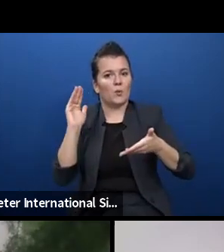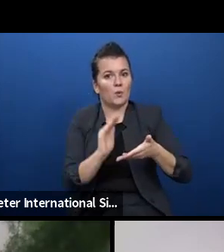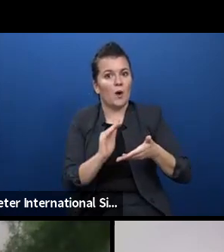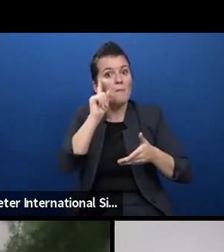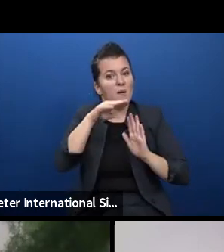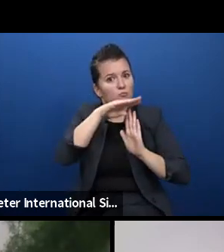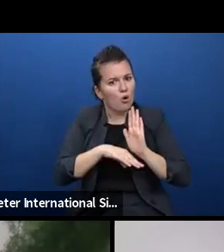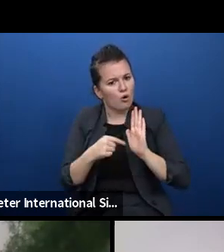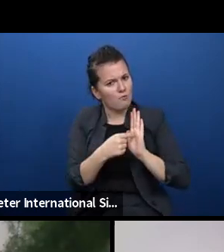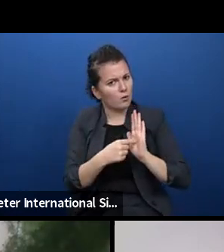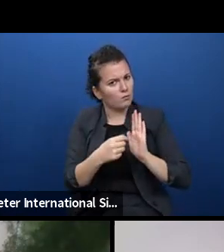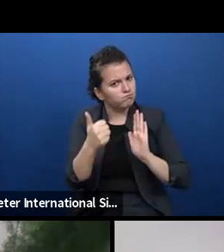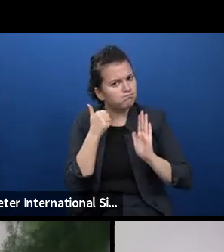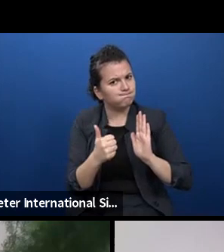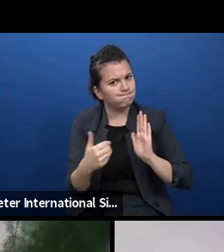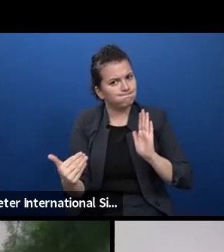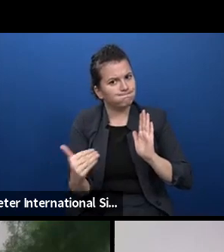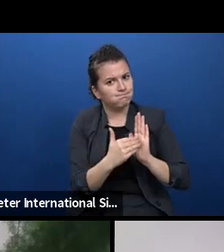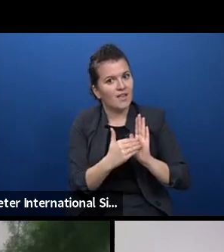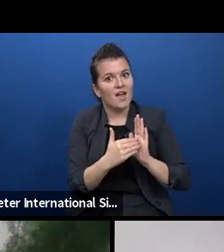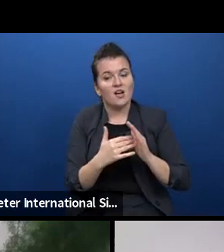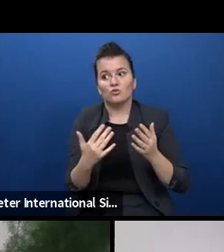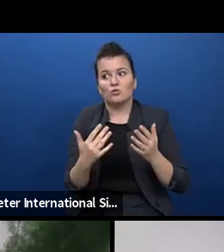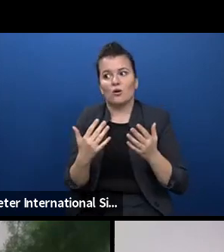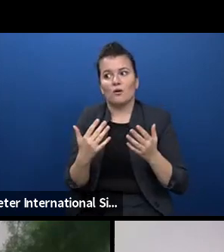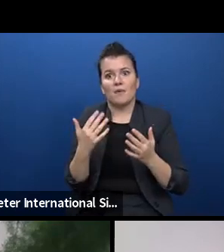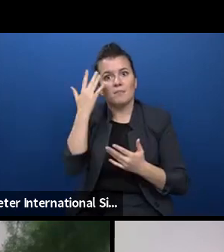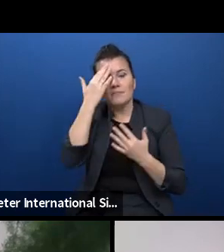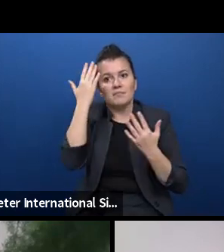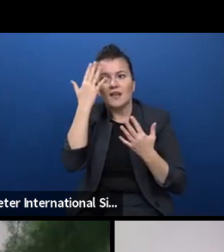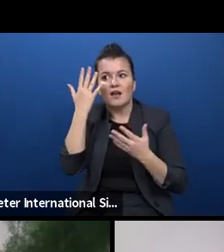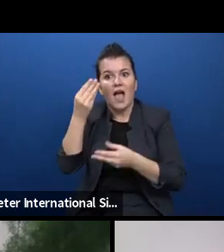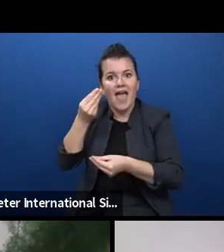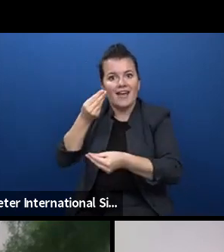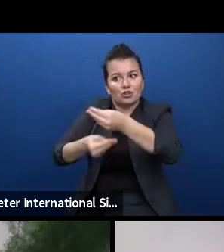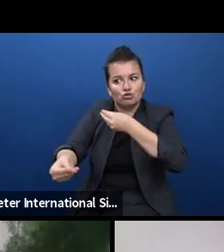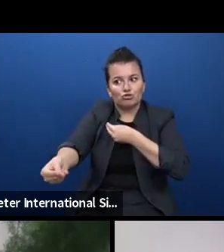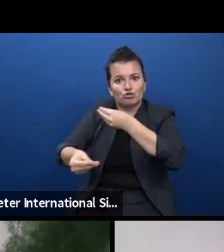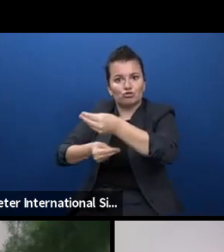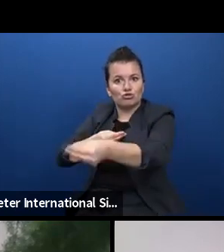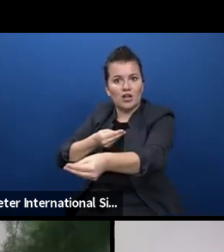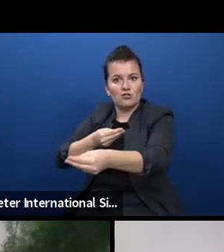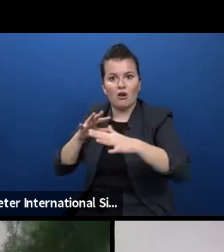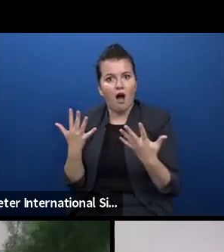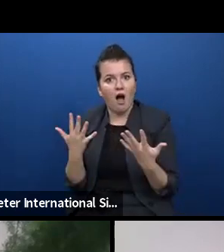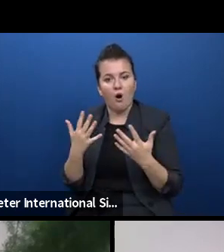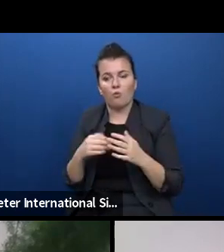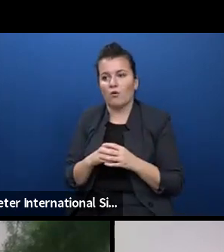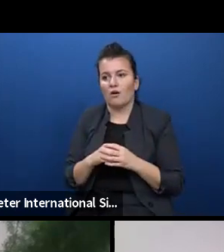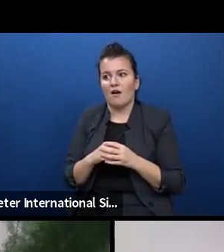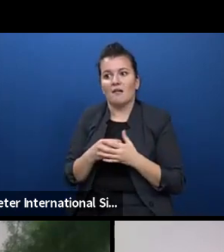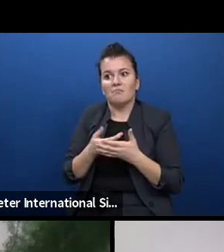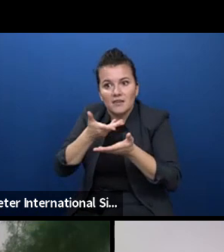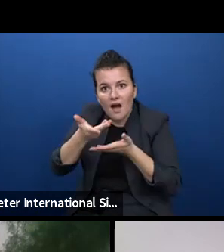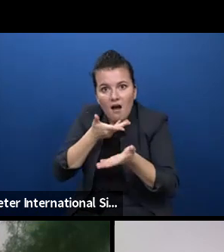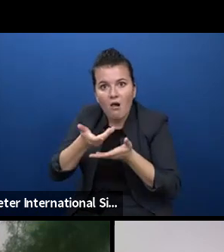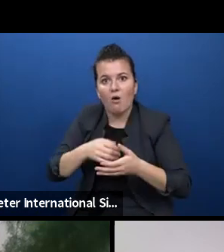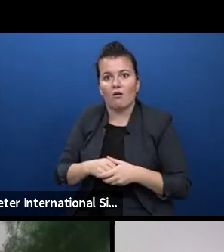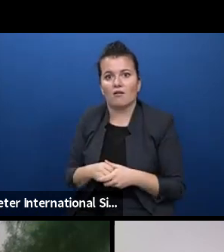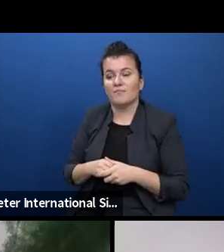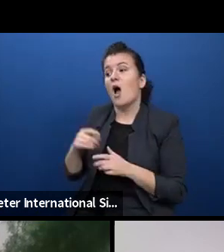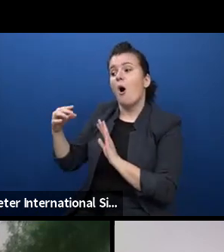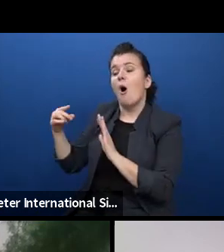to the point of exchange, to stay in dialogue, and, and from a policy point of view, well, to support,